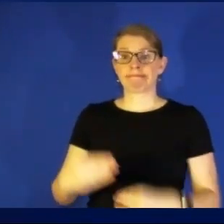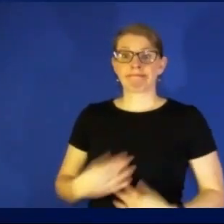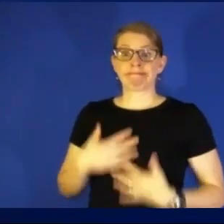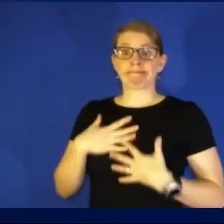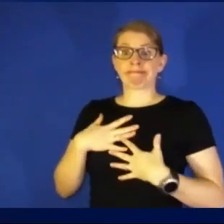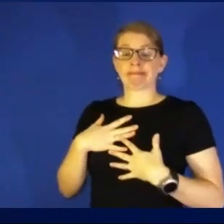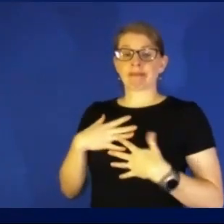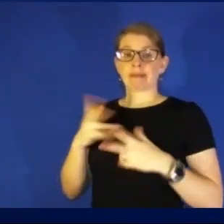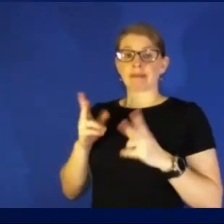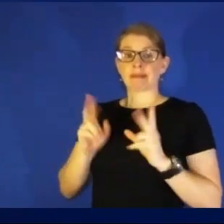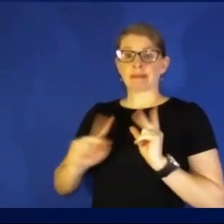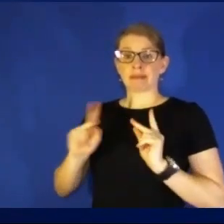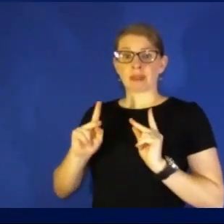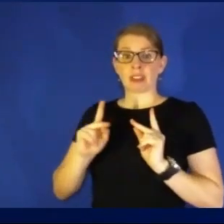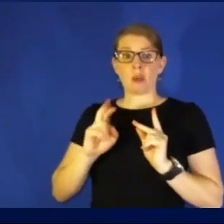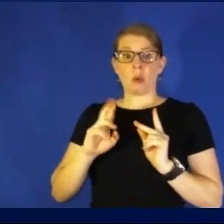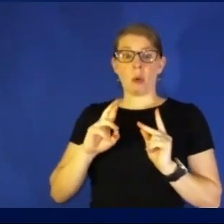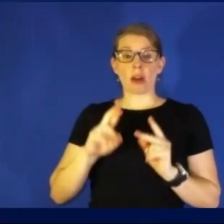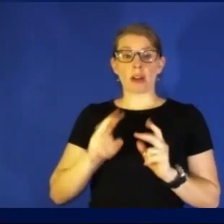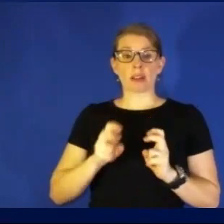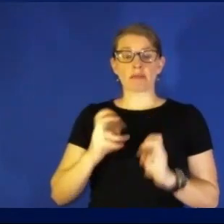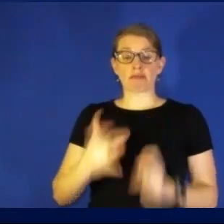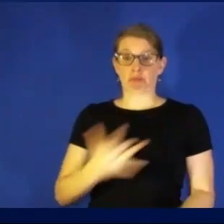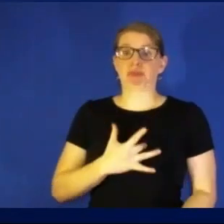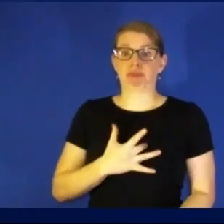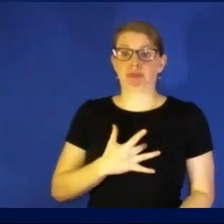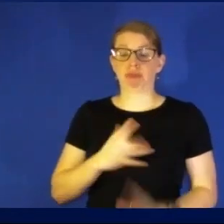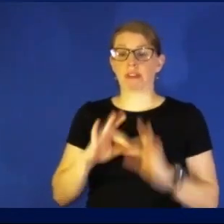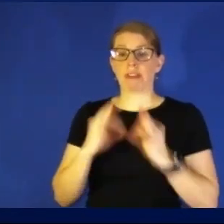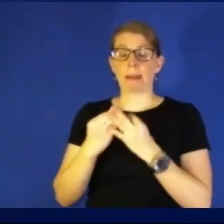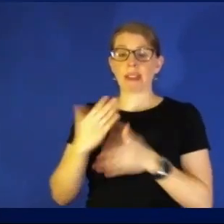in families when they have to work through those things.